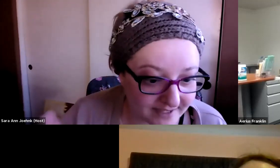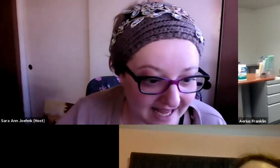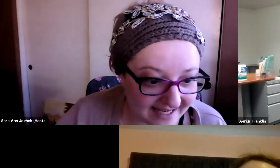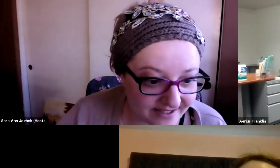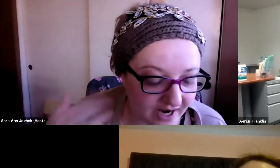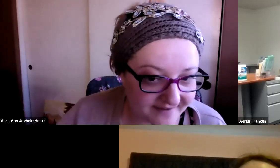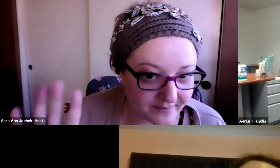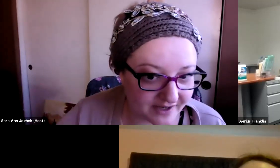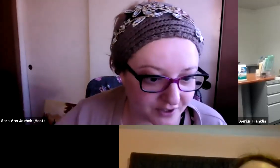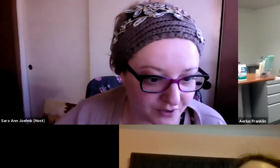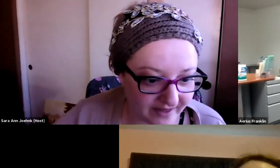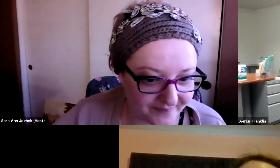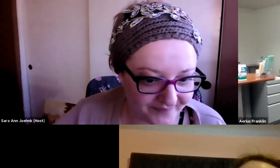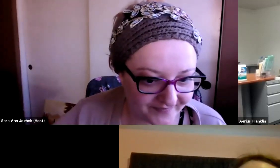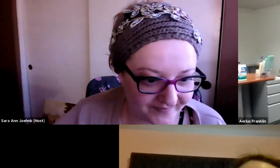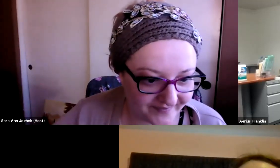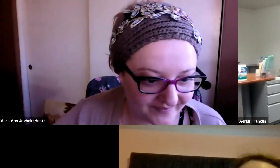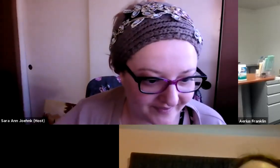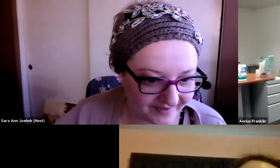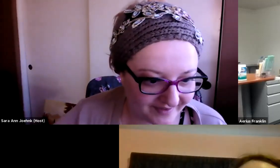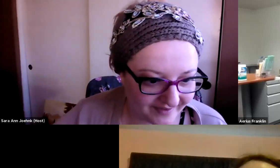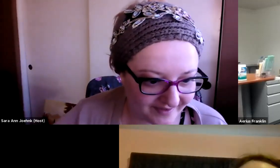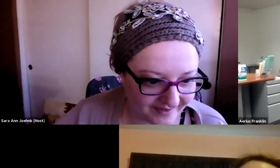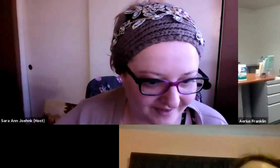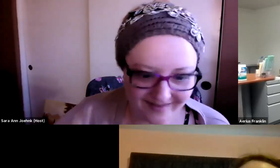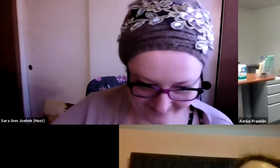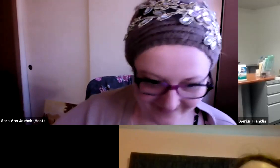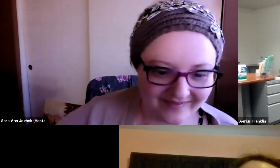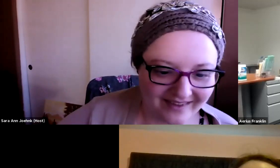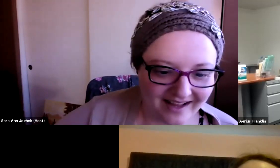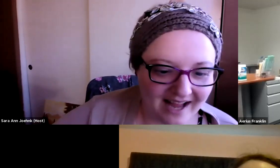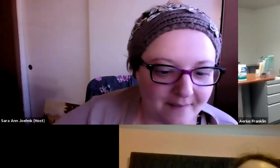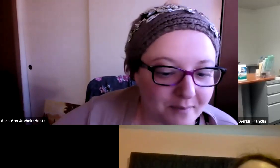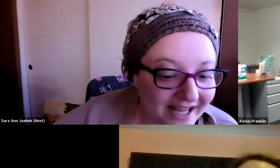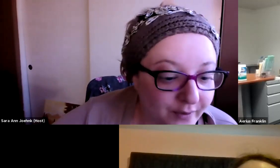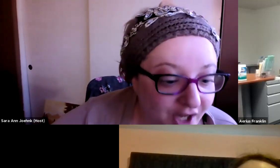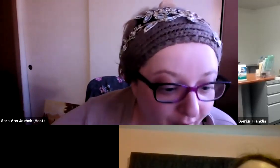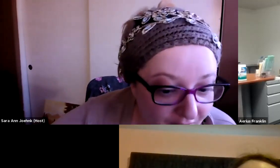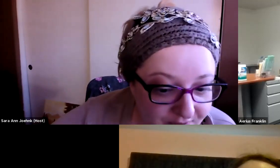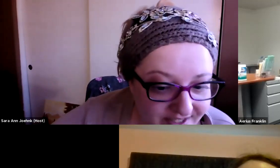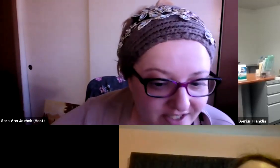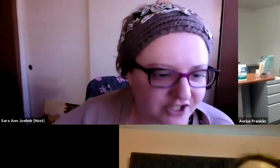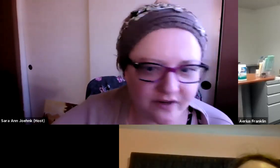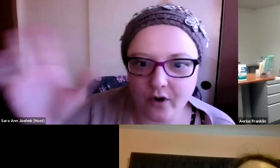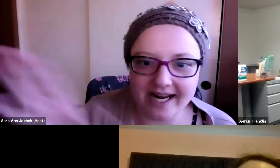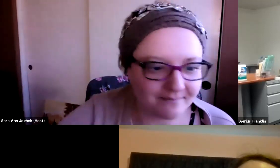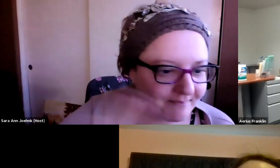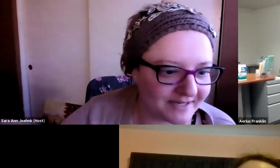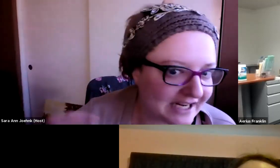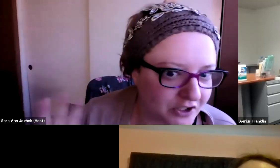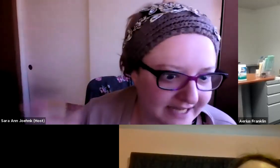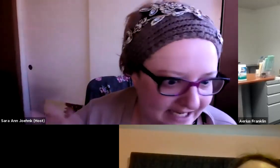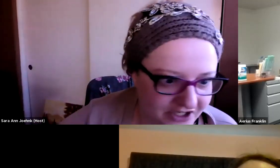your own slides or have someone else control them? I would like to control my own. I'm going to make you a co-host just to